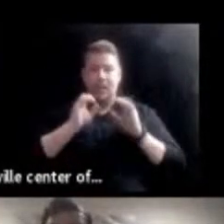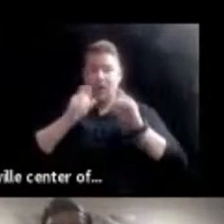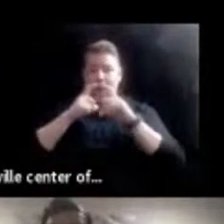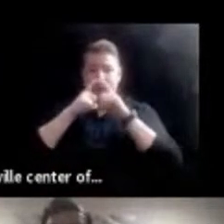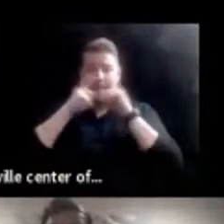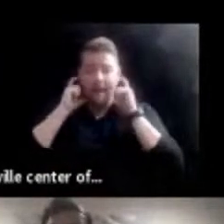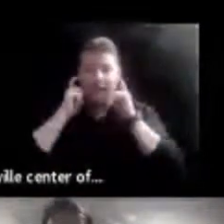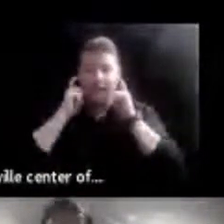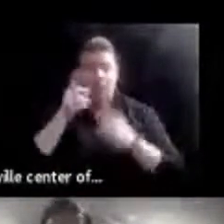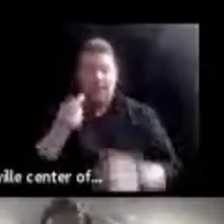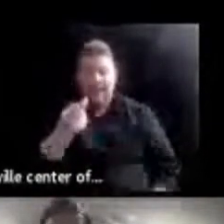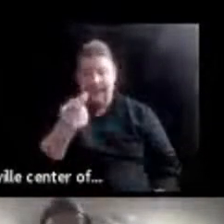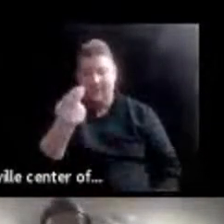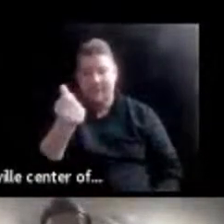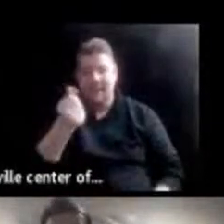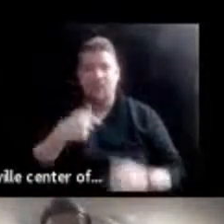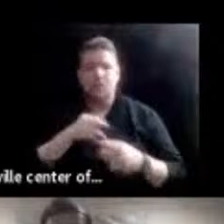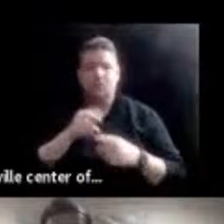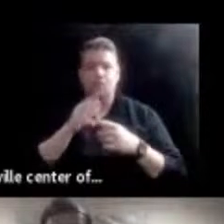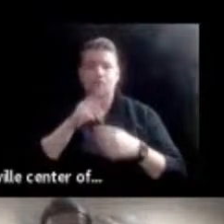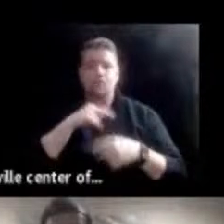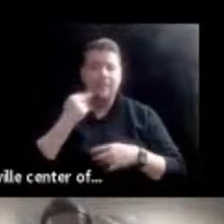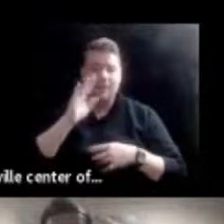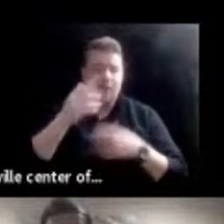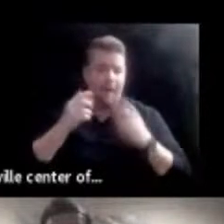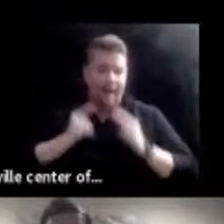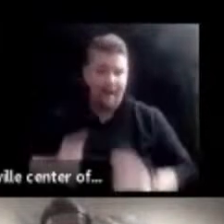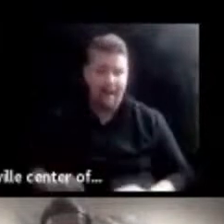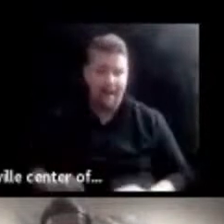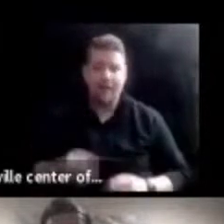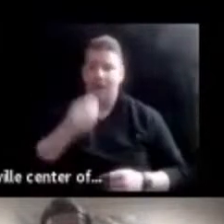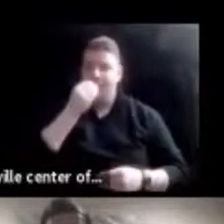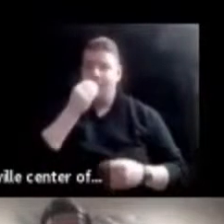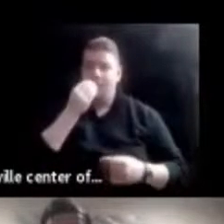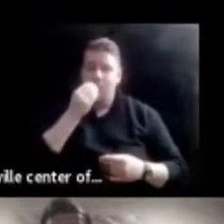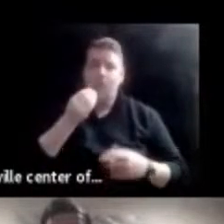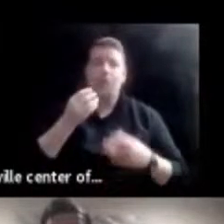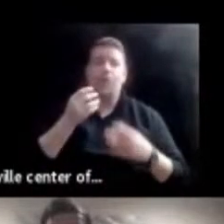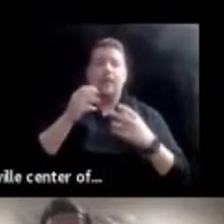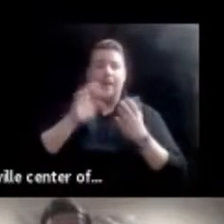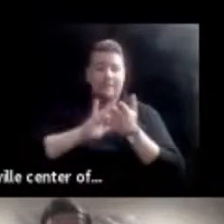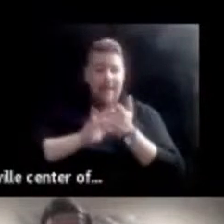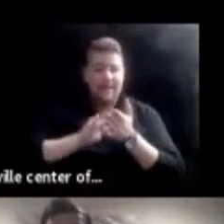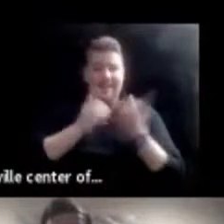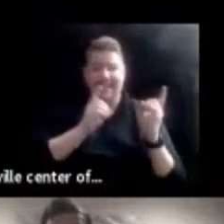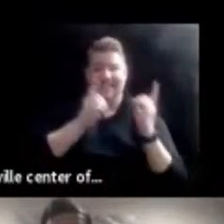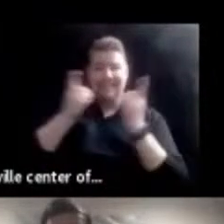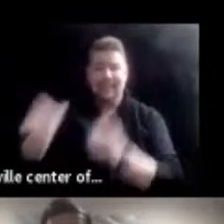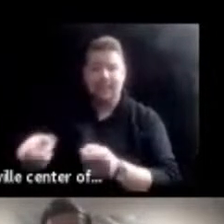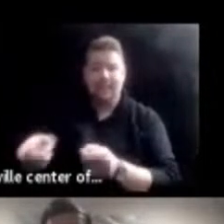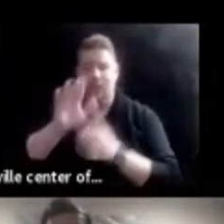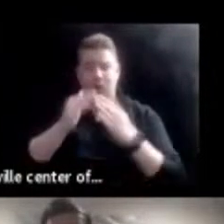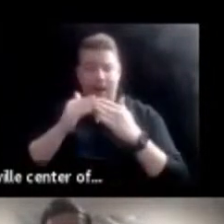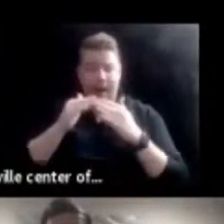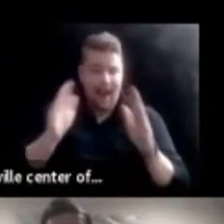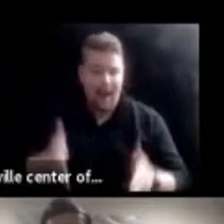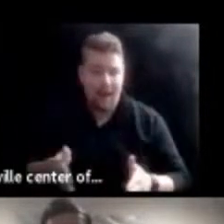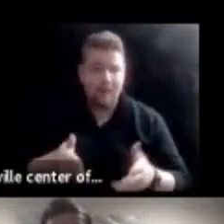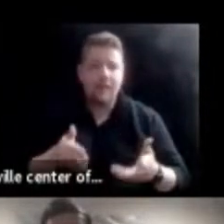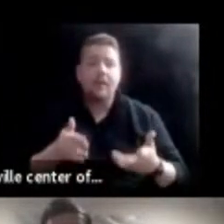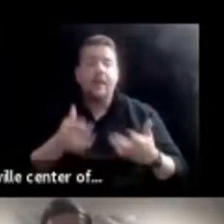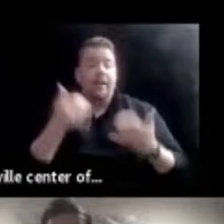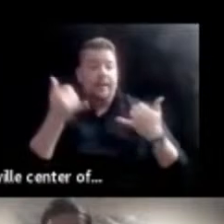the immediate risk to your health. You should have groceries and medications delivered. Now, I'm not saying that that's what everybody has to do. I